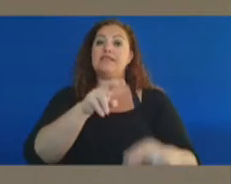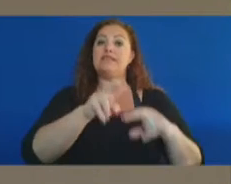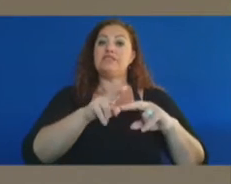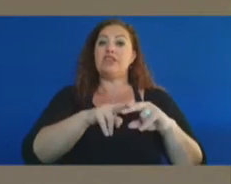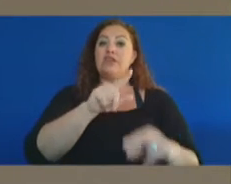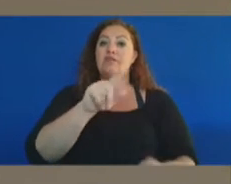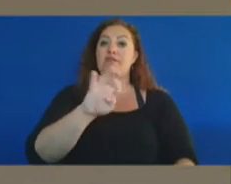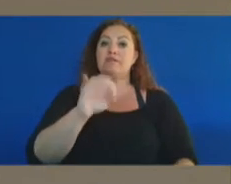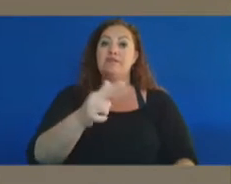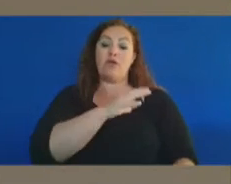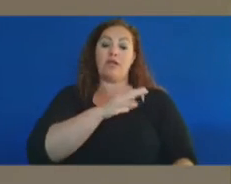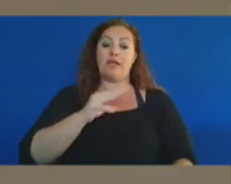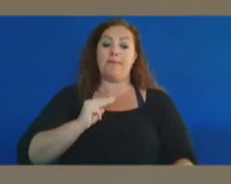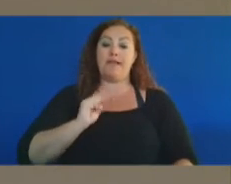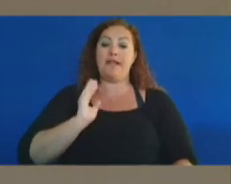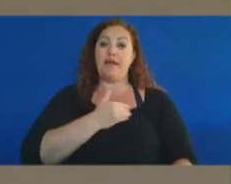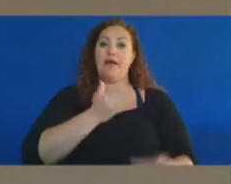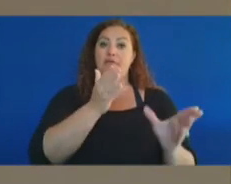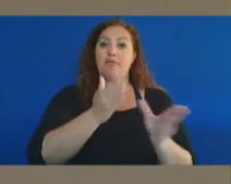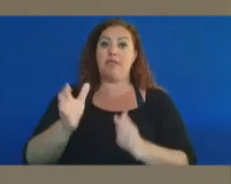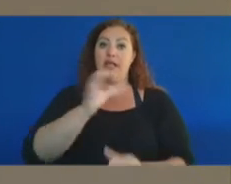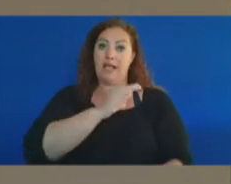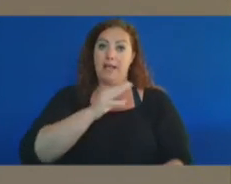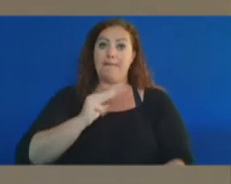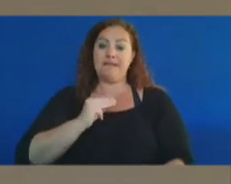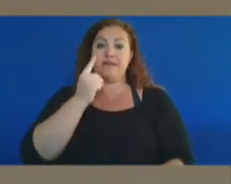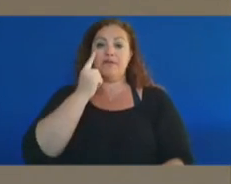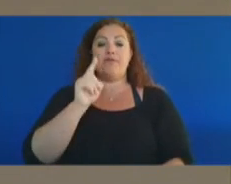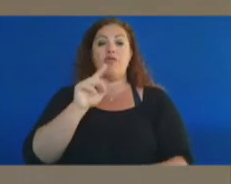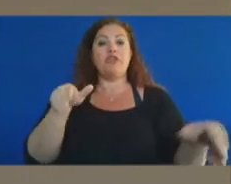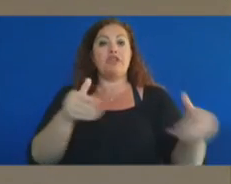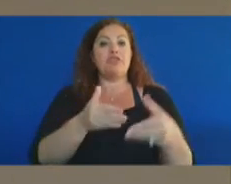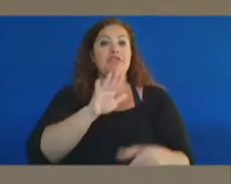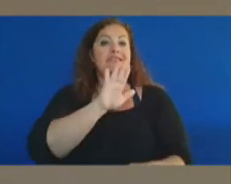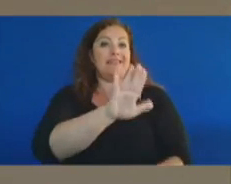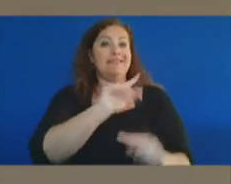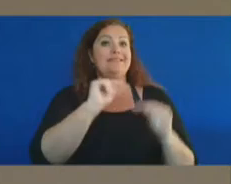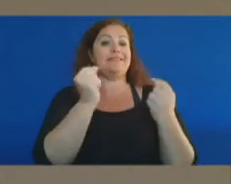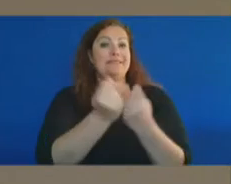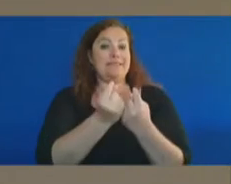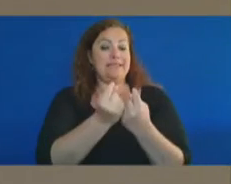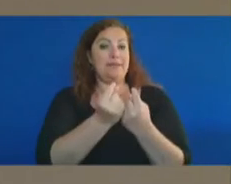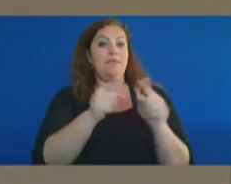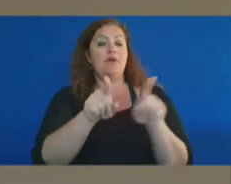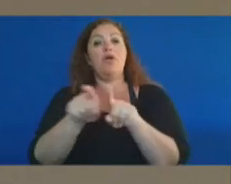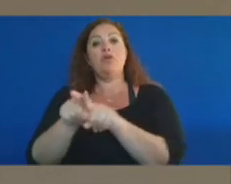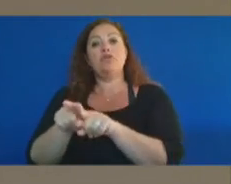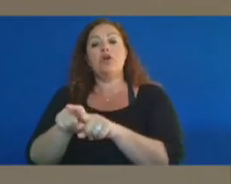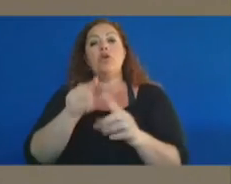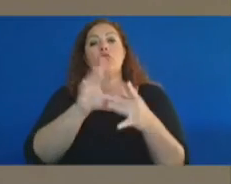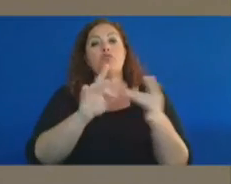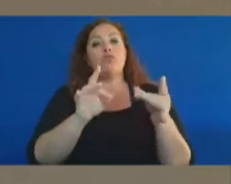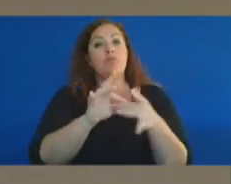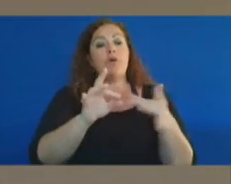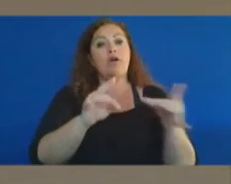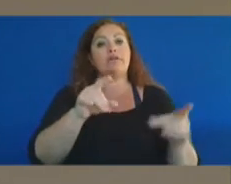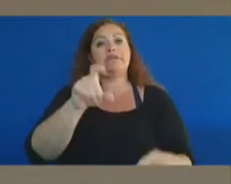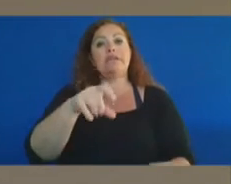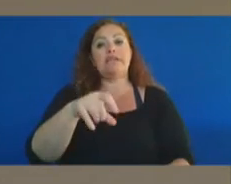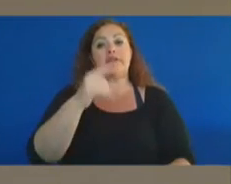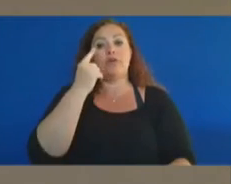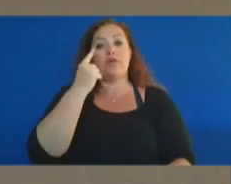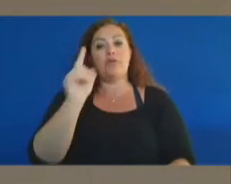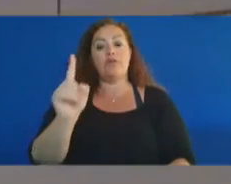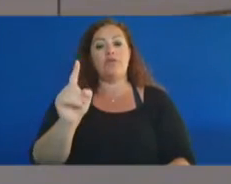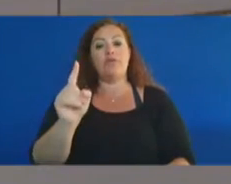committee of our Planning Commission for the introductions of his team as well as remarks that are necessary for us taking